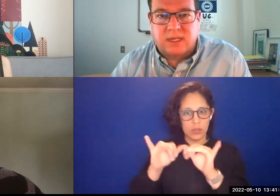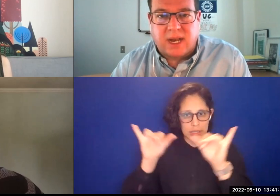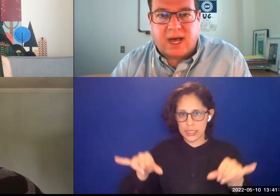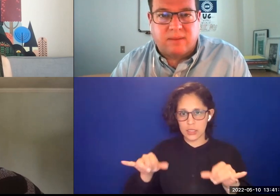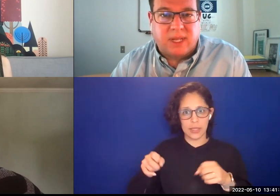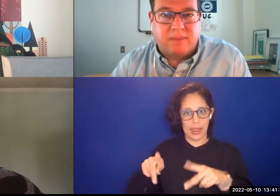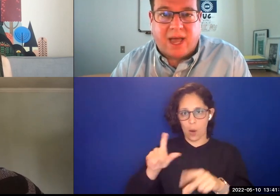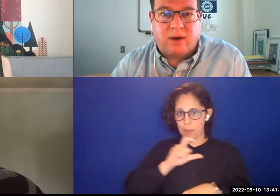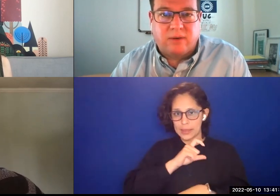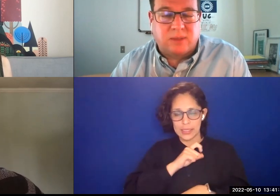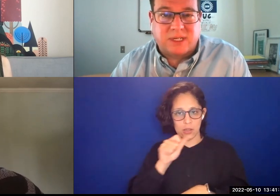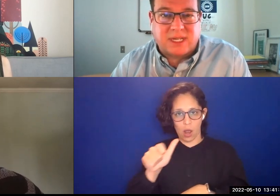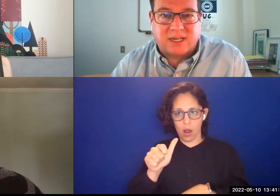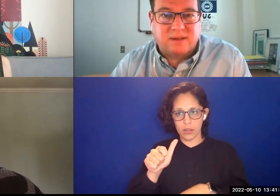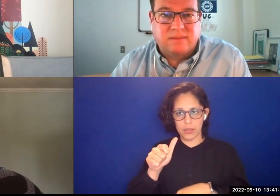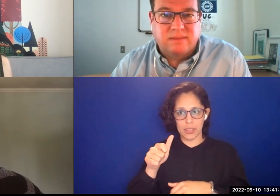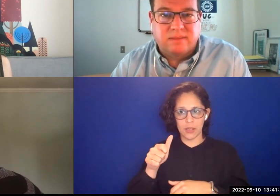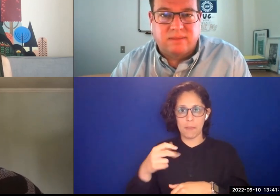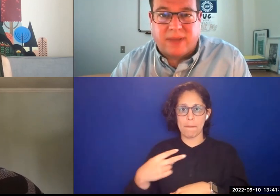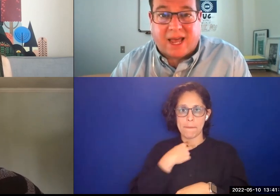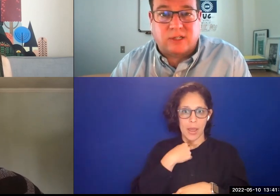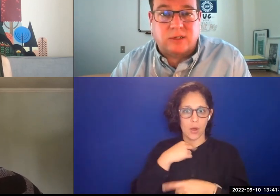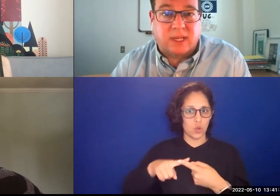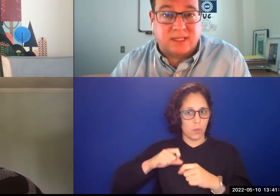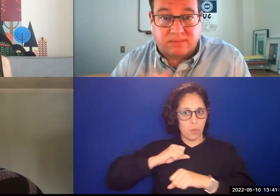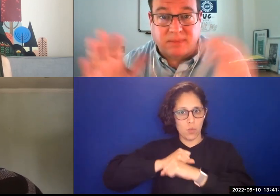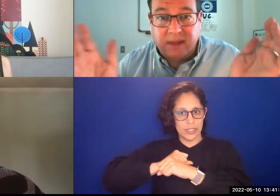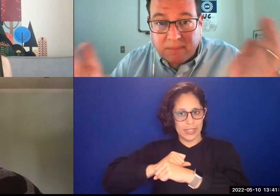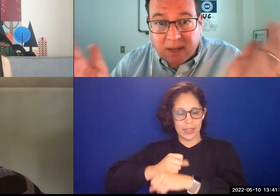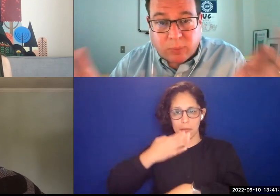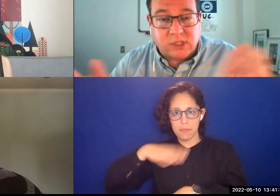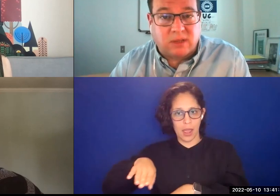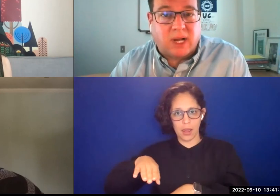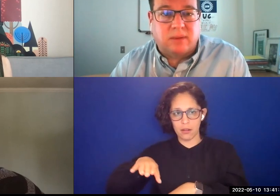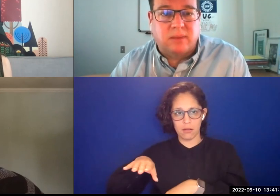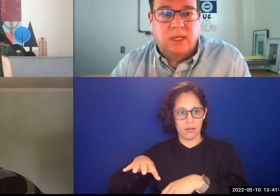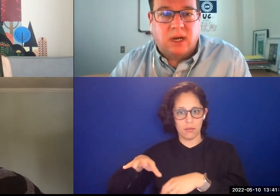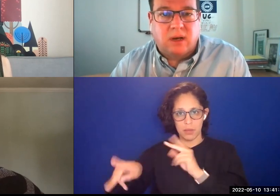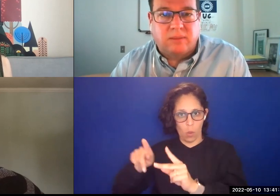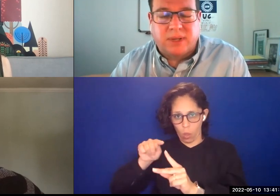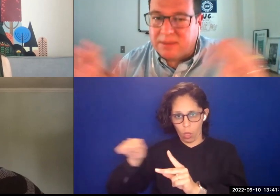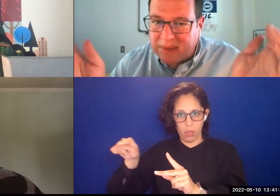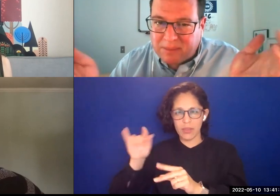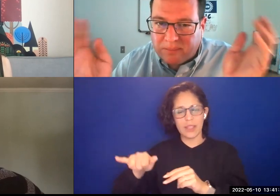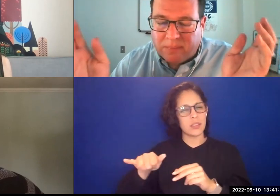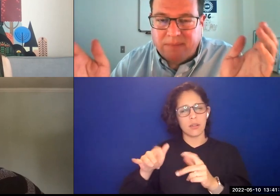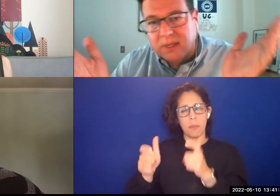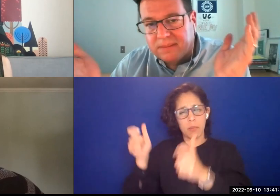police to not be bound to protect bad actors, right? That's a big portion of the problem.